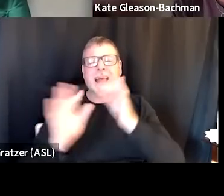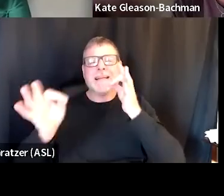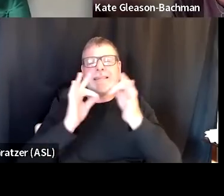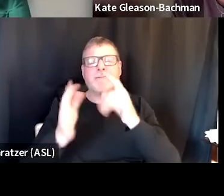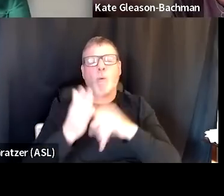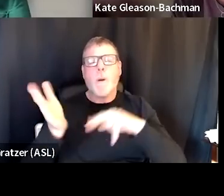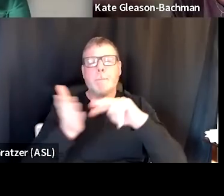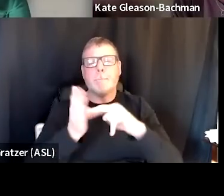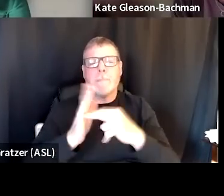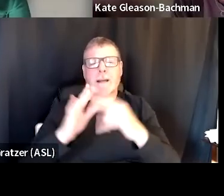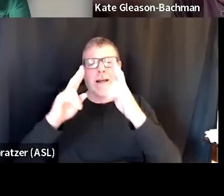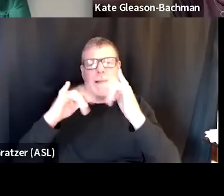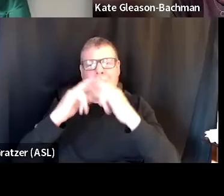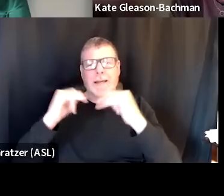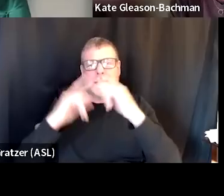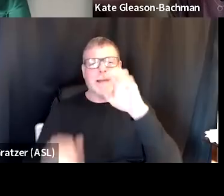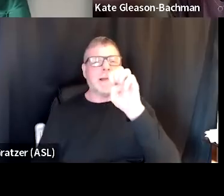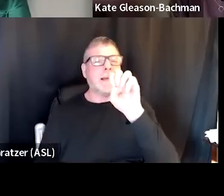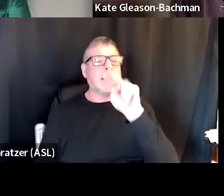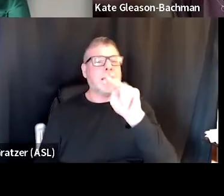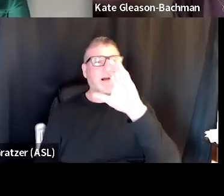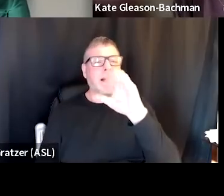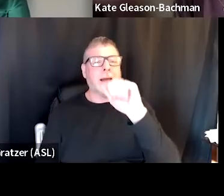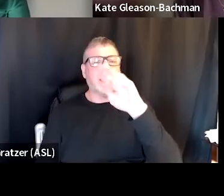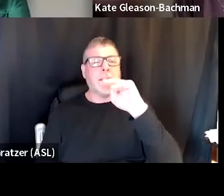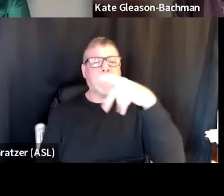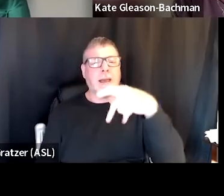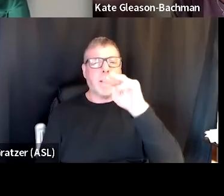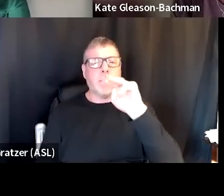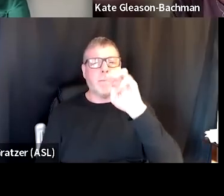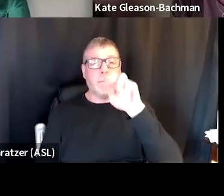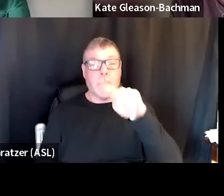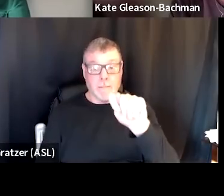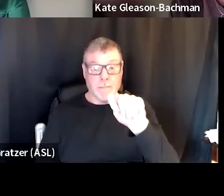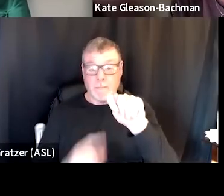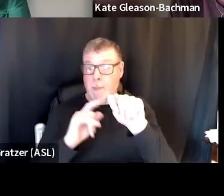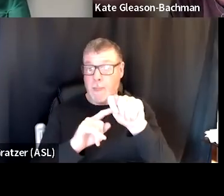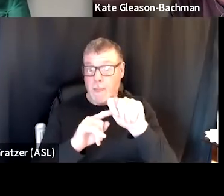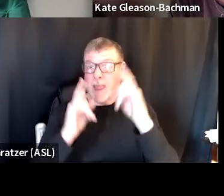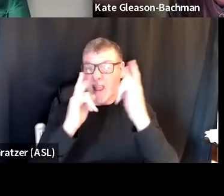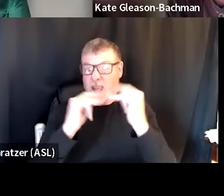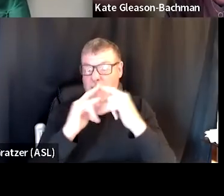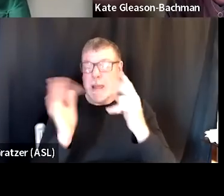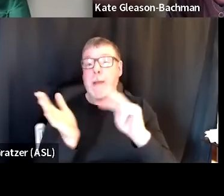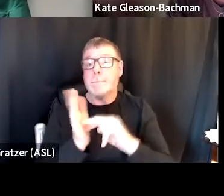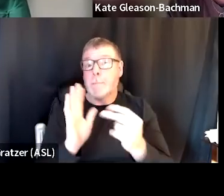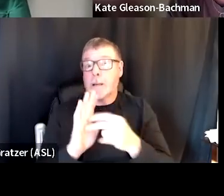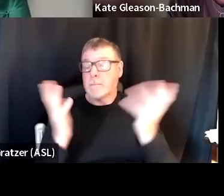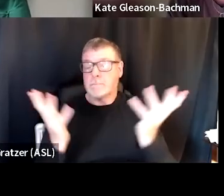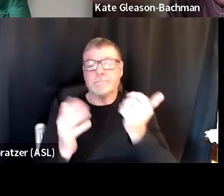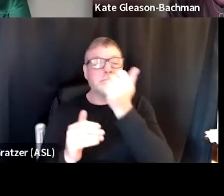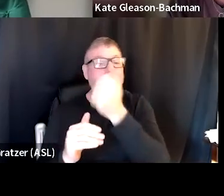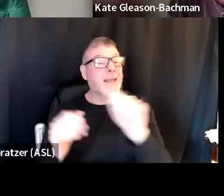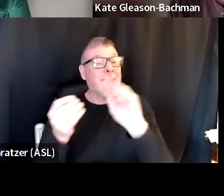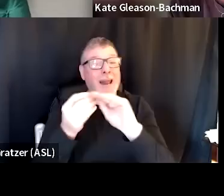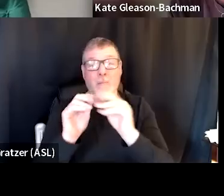an encampment is. So generally speaking, an encampment is any number of